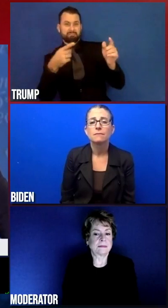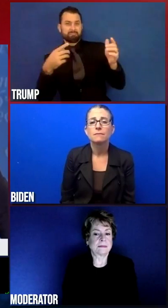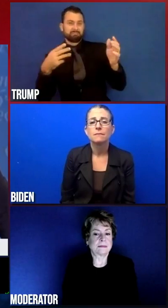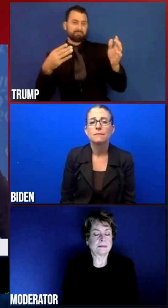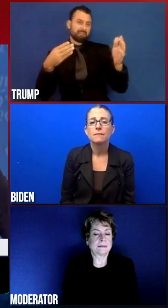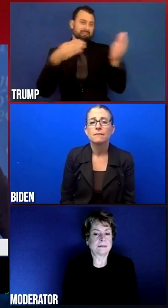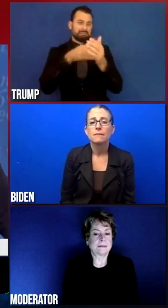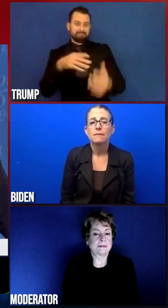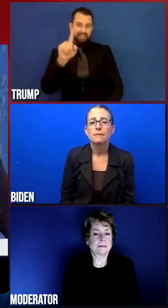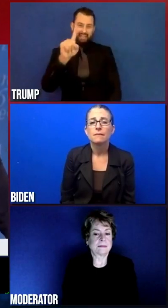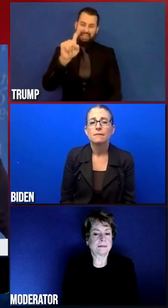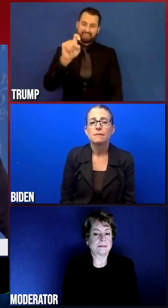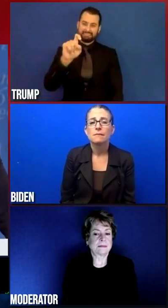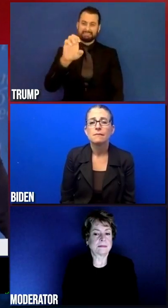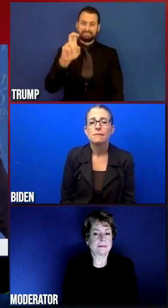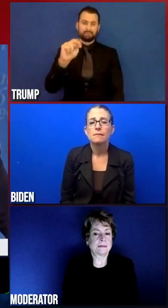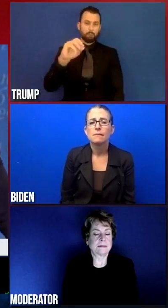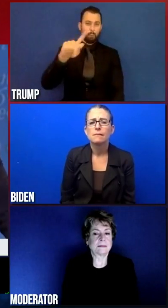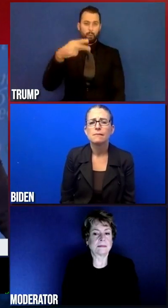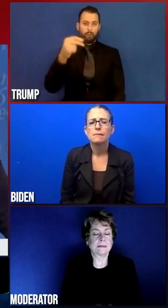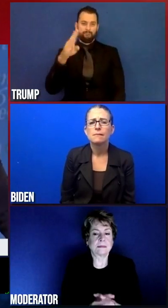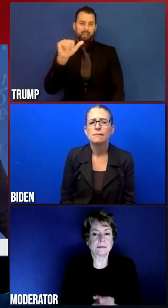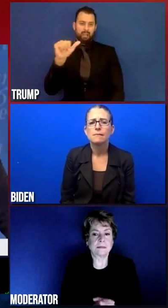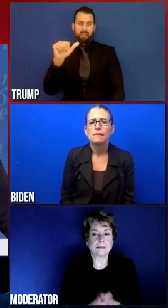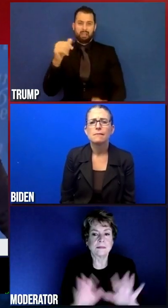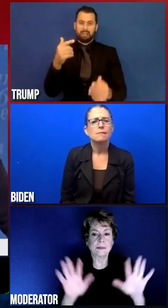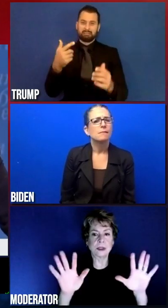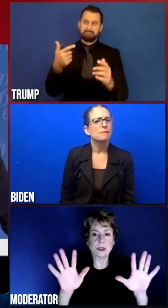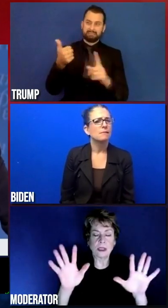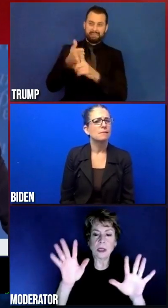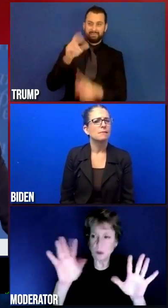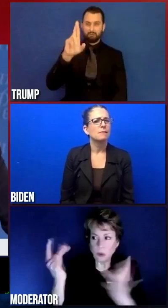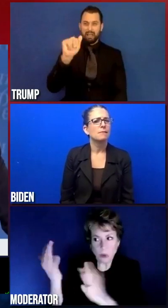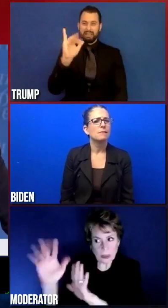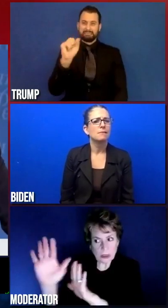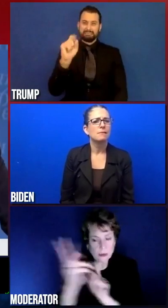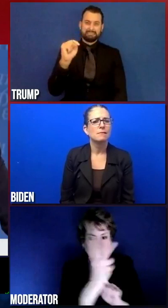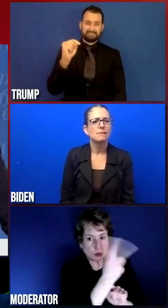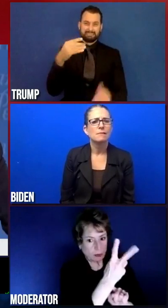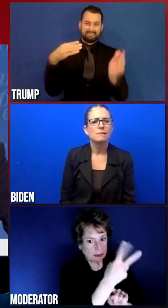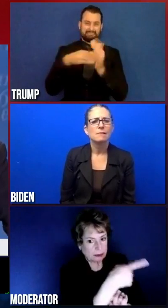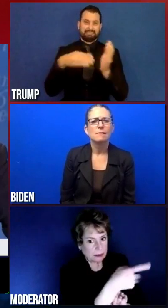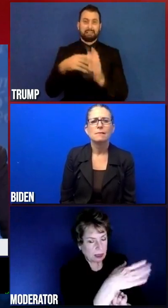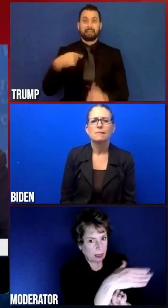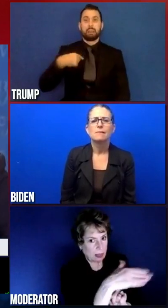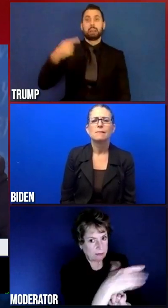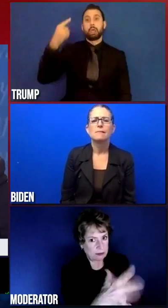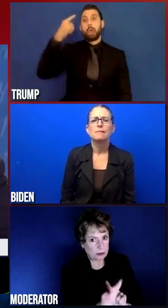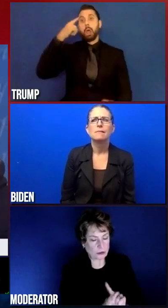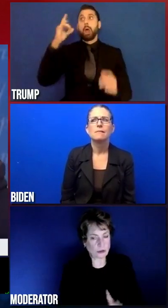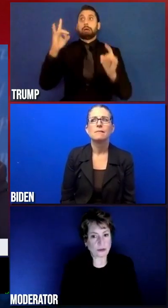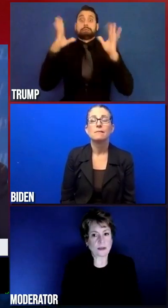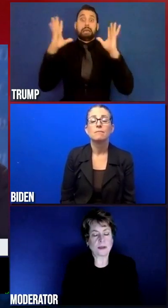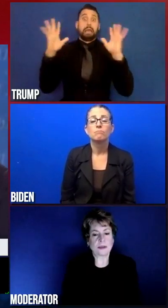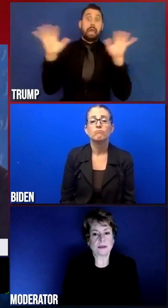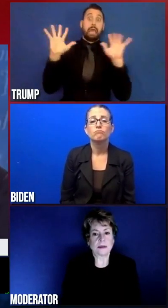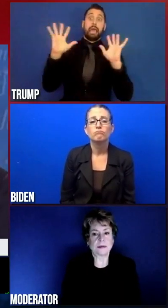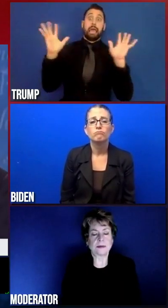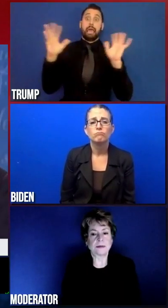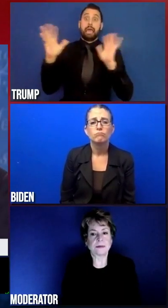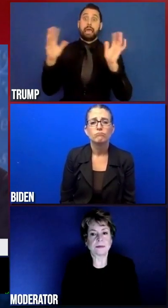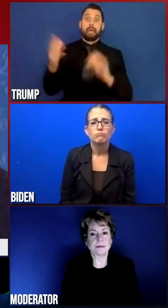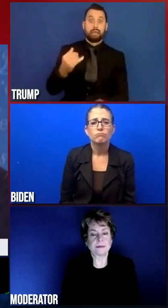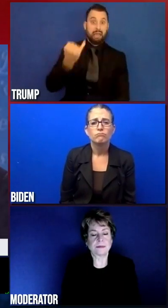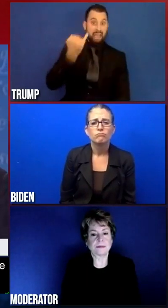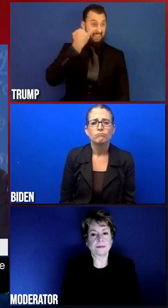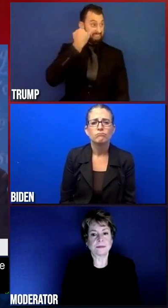says 2 minutes. You didn't think we should have closed our country because you thought it was terrible. You wouldn't have closed it for another 2 months. By